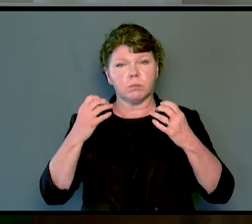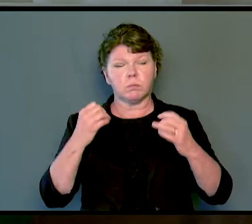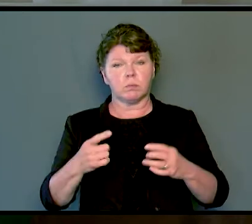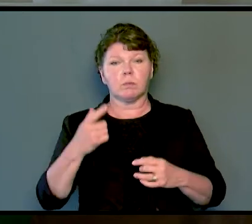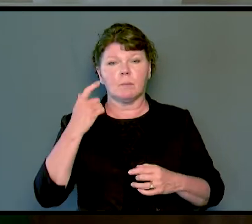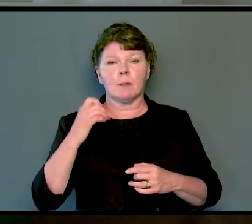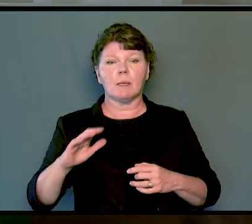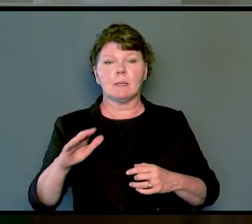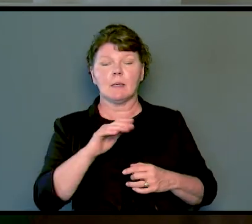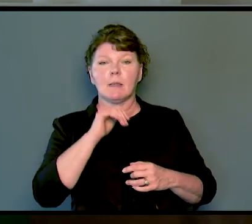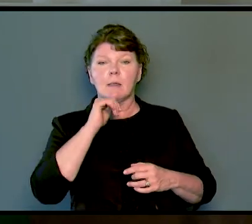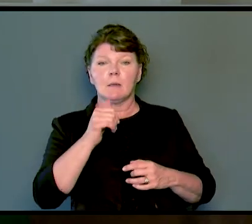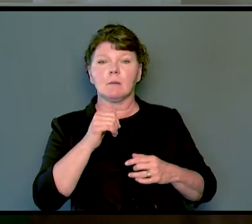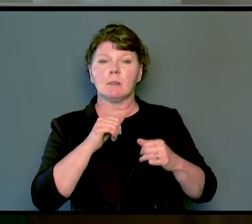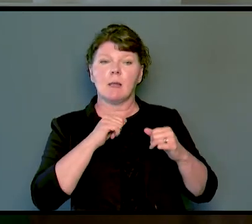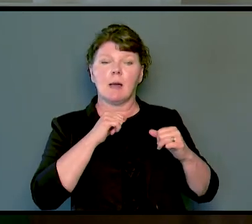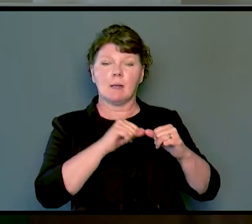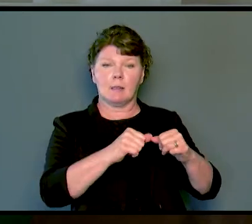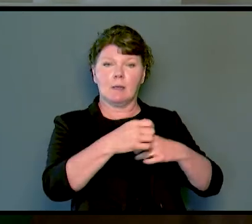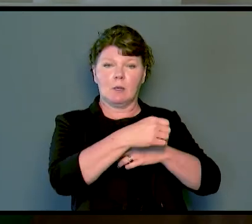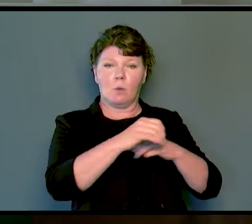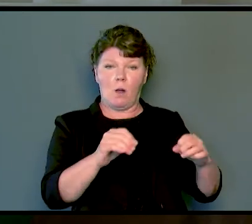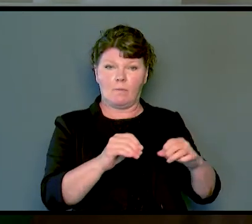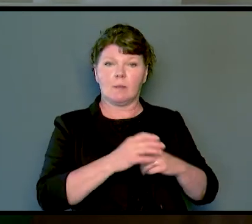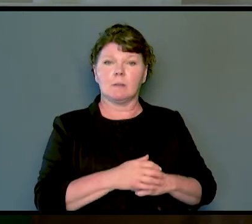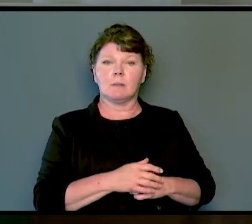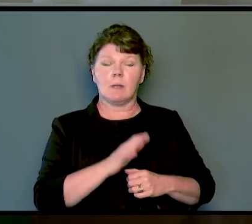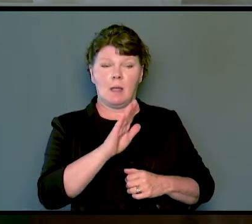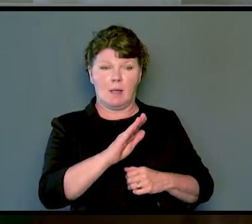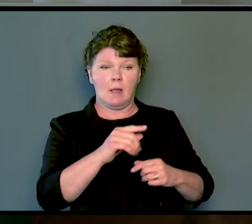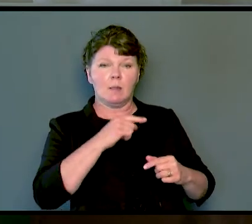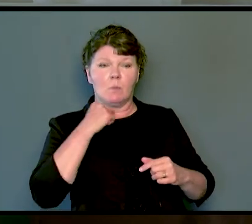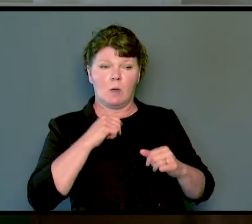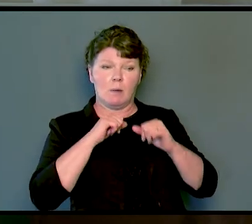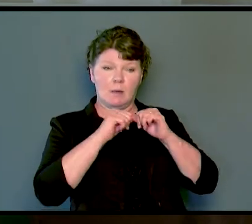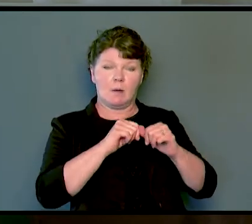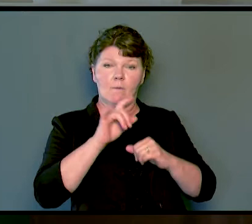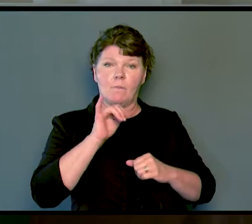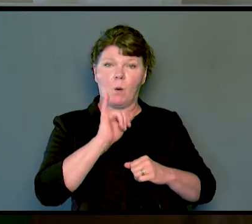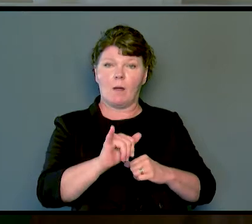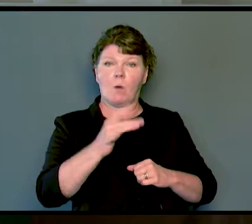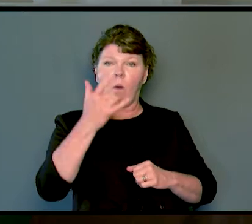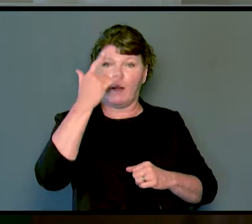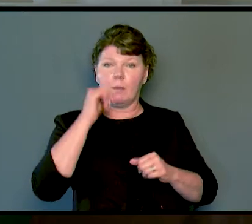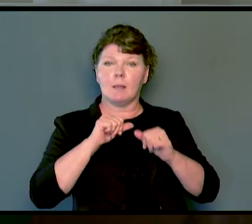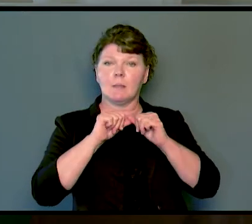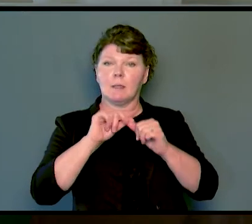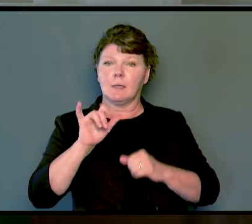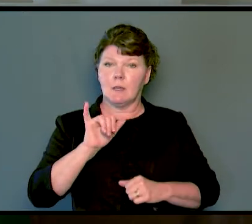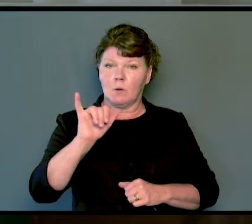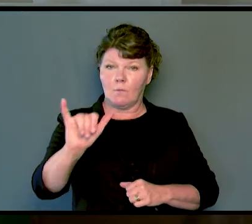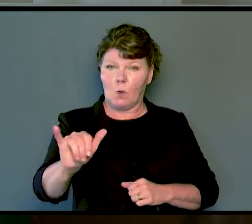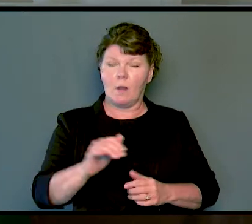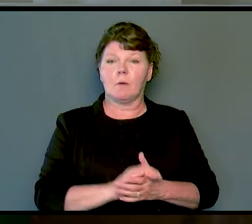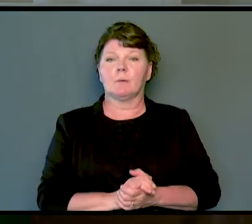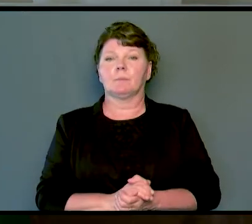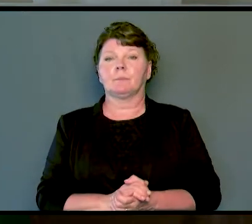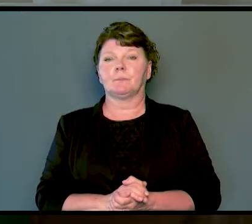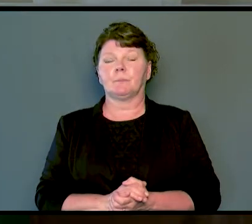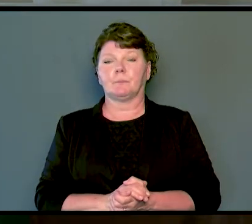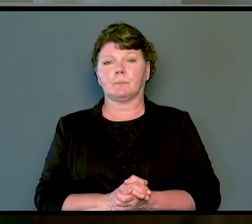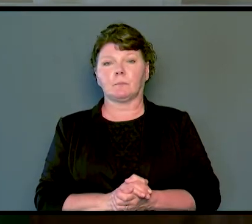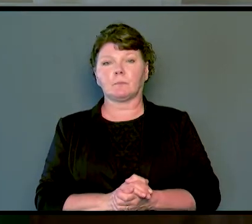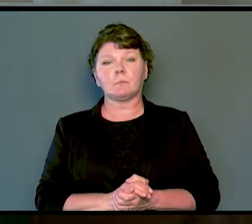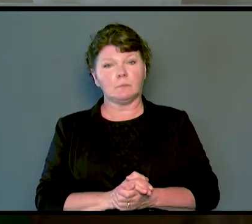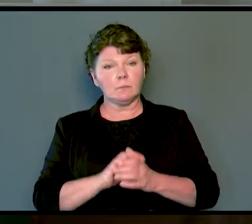from continuing in office. But he holds his priesthood permanently because he continues forever. Consequently, he is